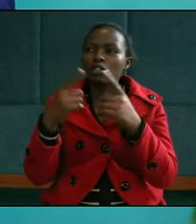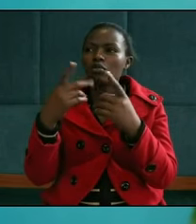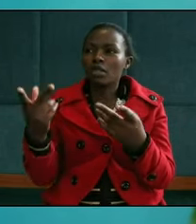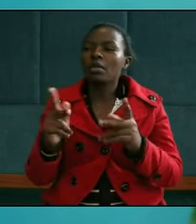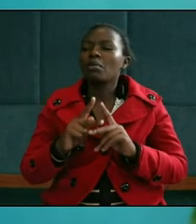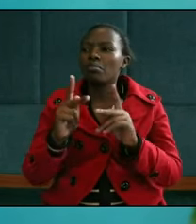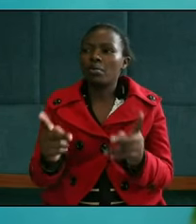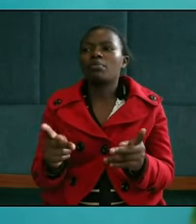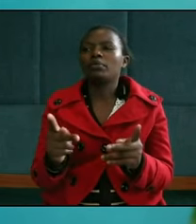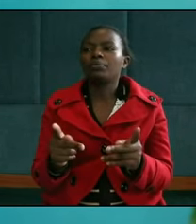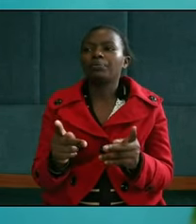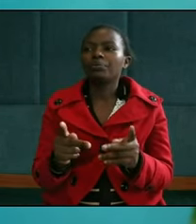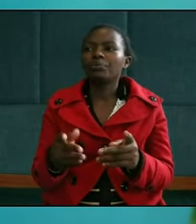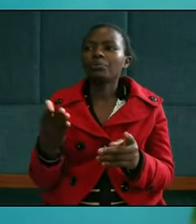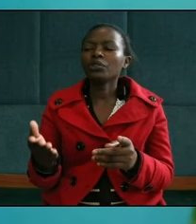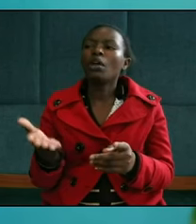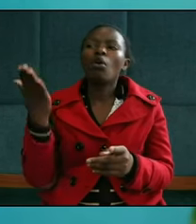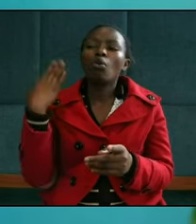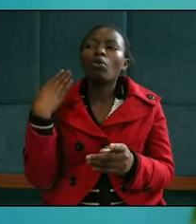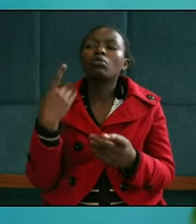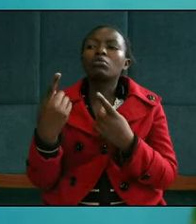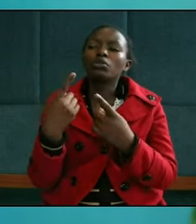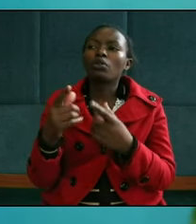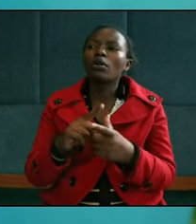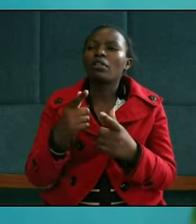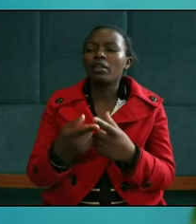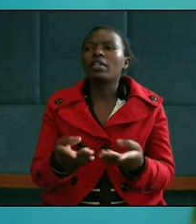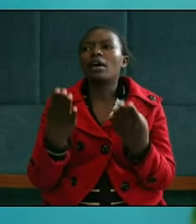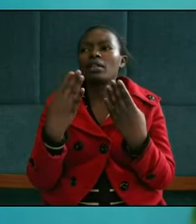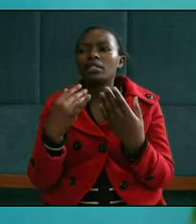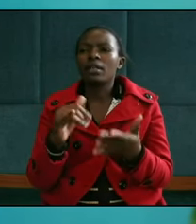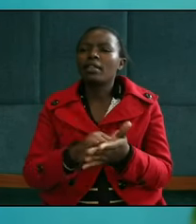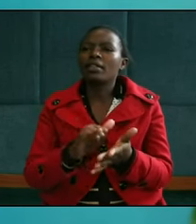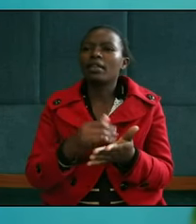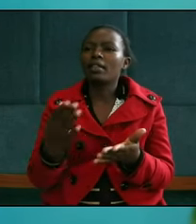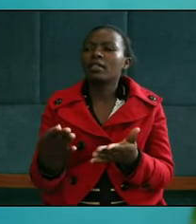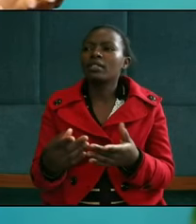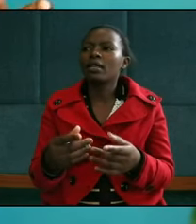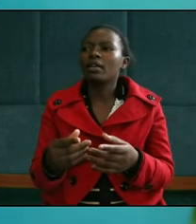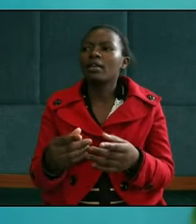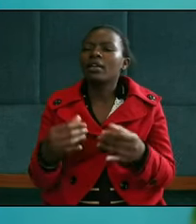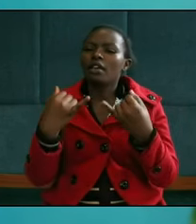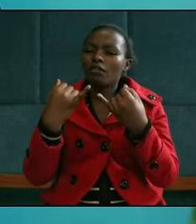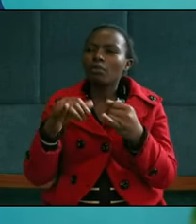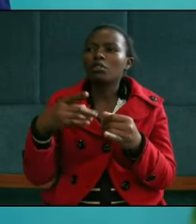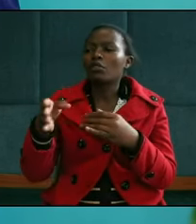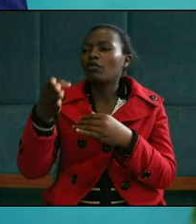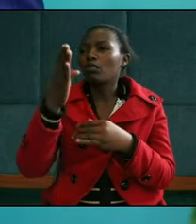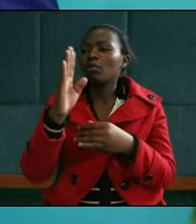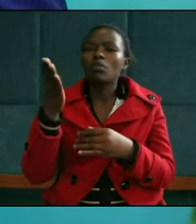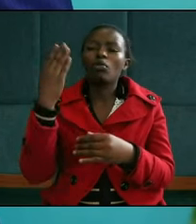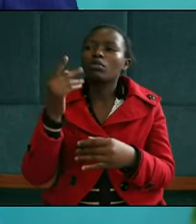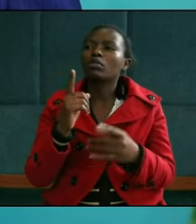So deeply convinced that the gospel should be preached to millions by radio and encouraged by his friends